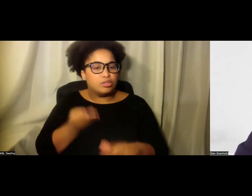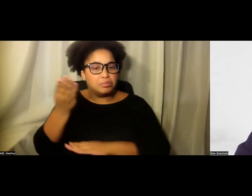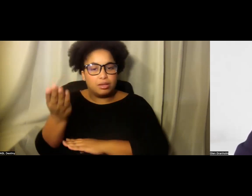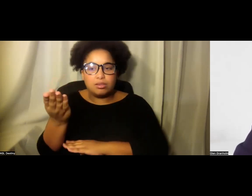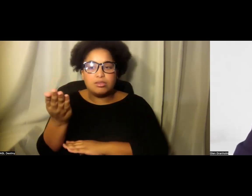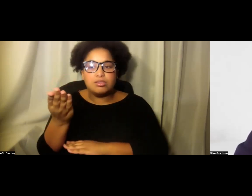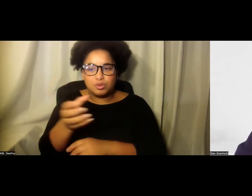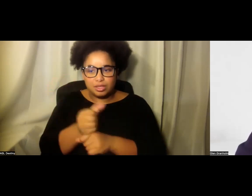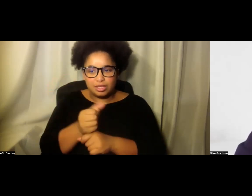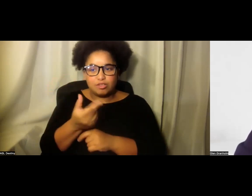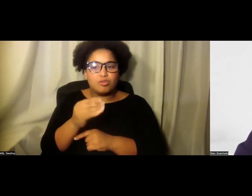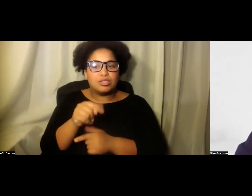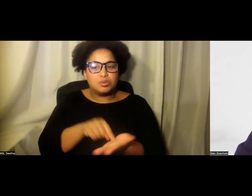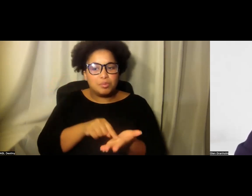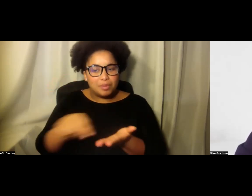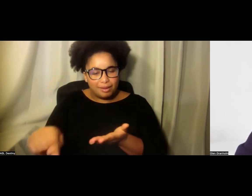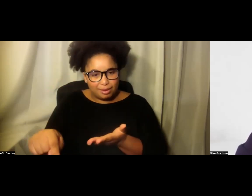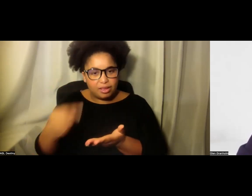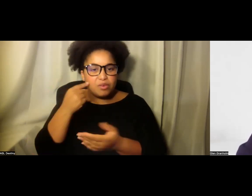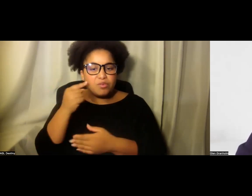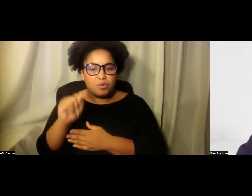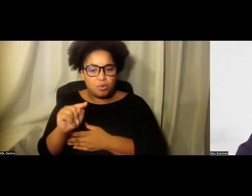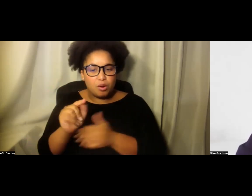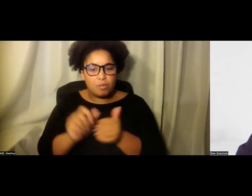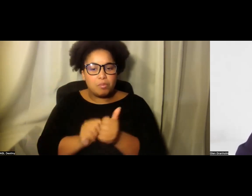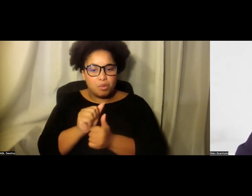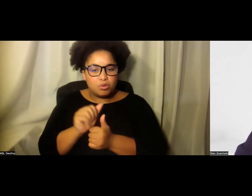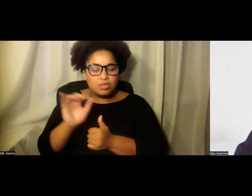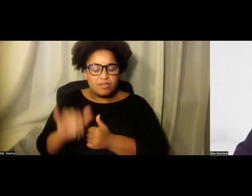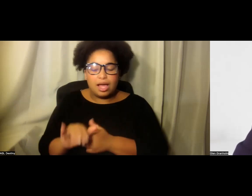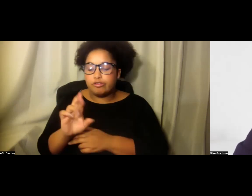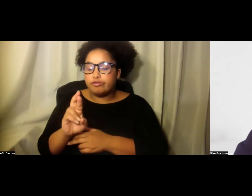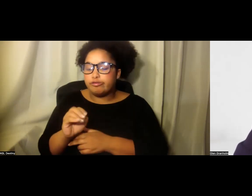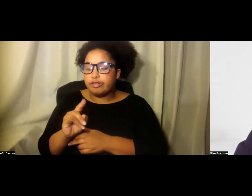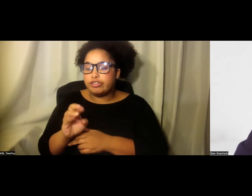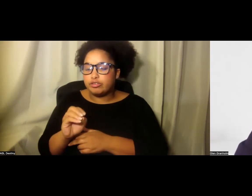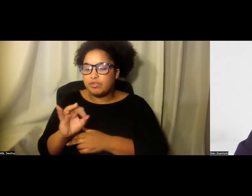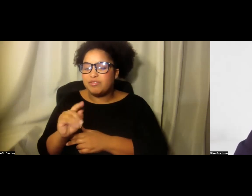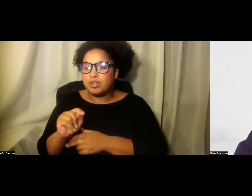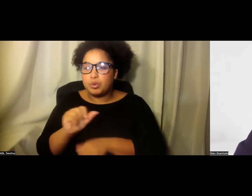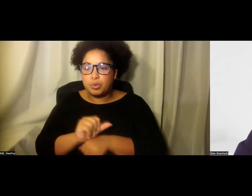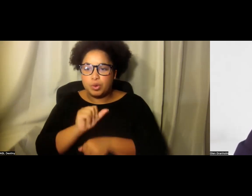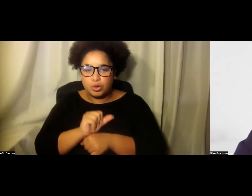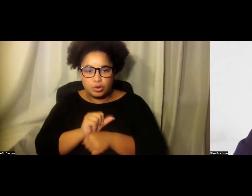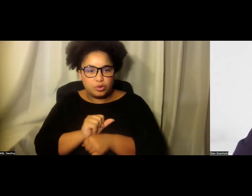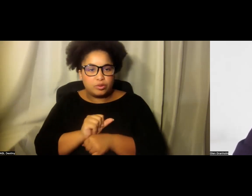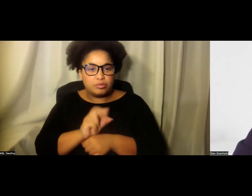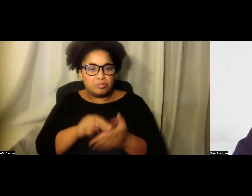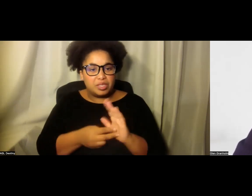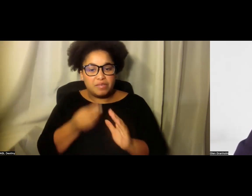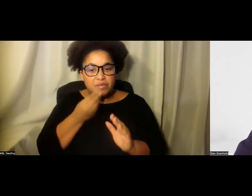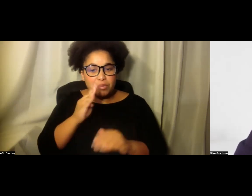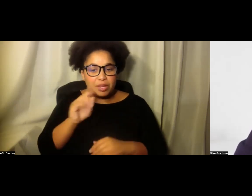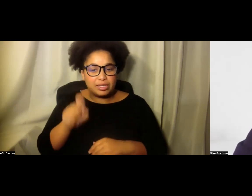get grants to pay for most of that retrofit work. That meant the food bank needed